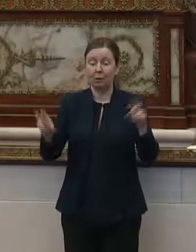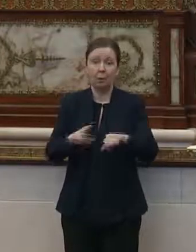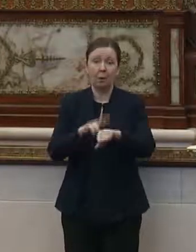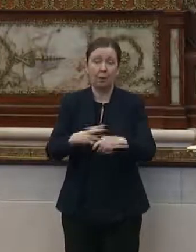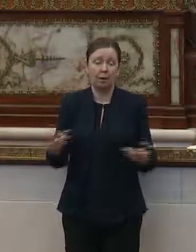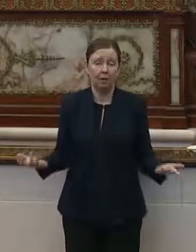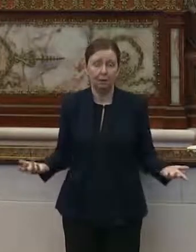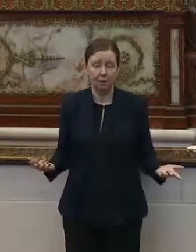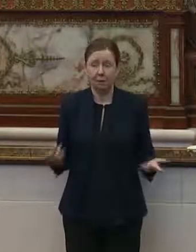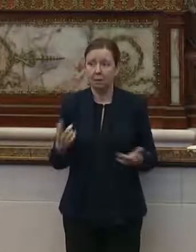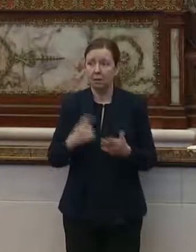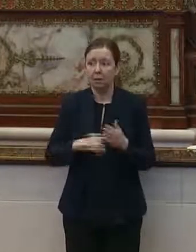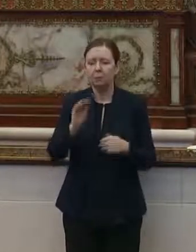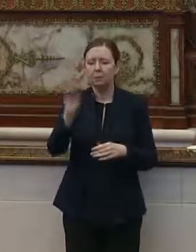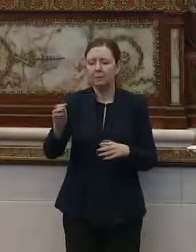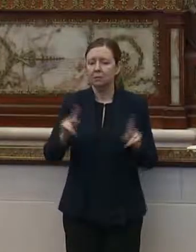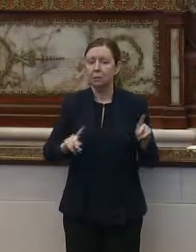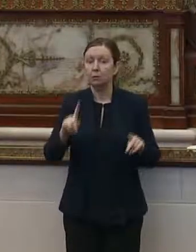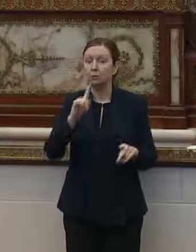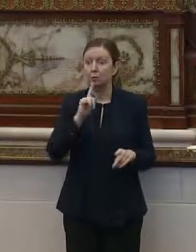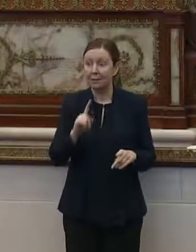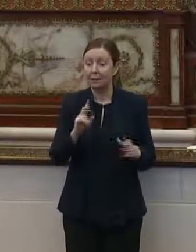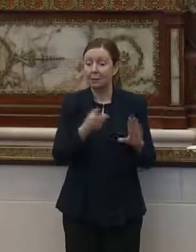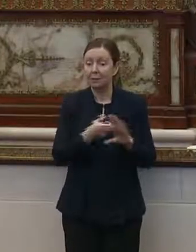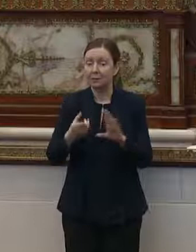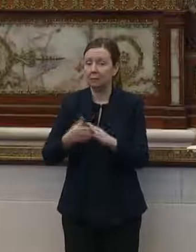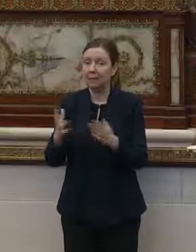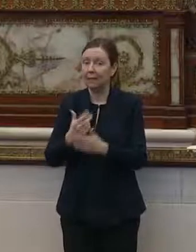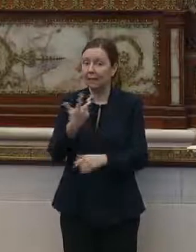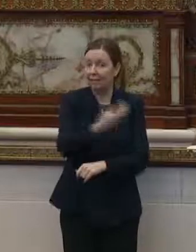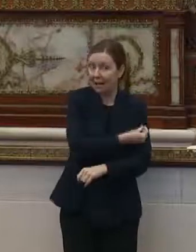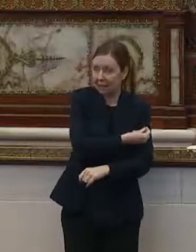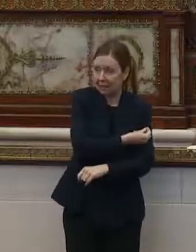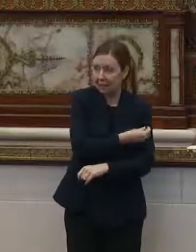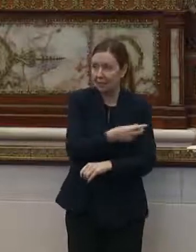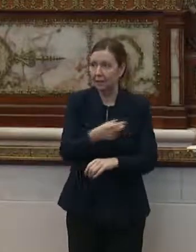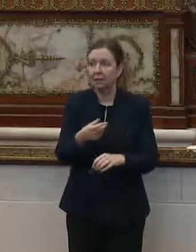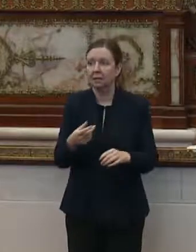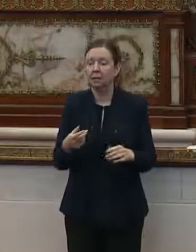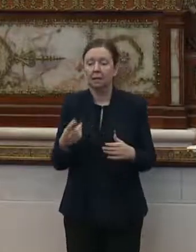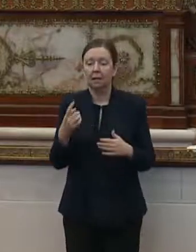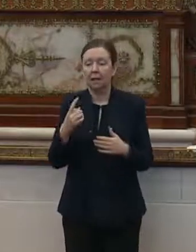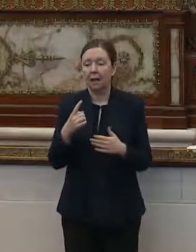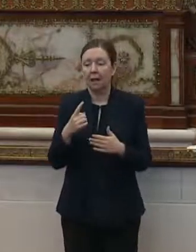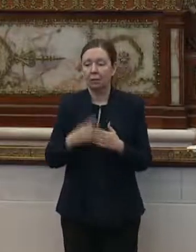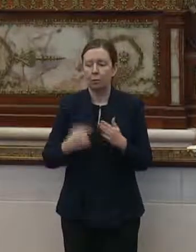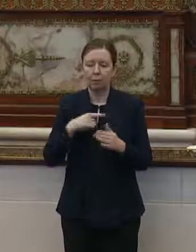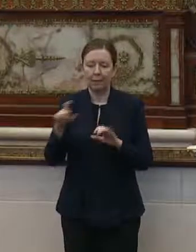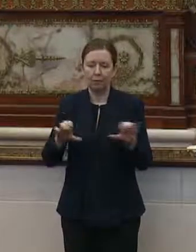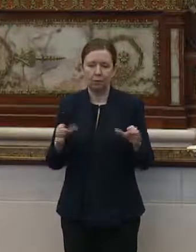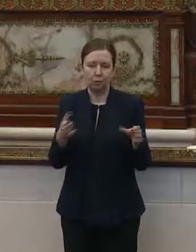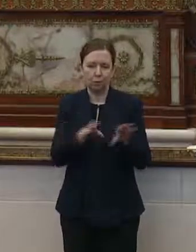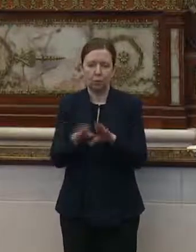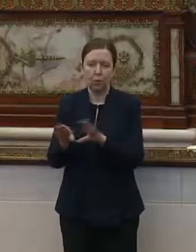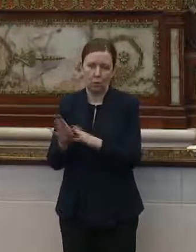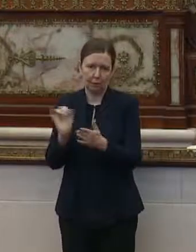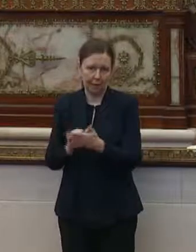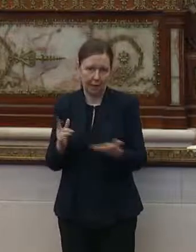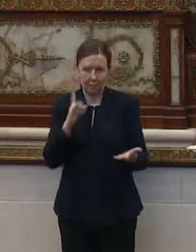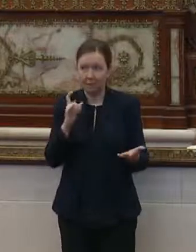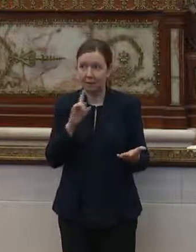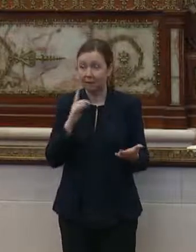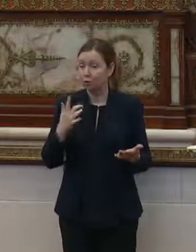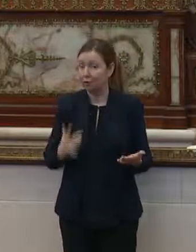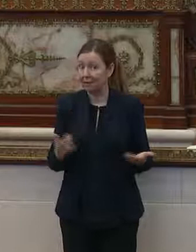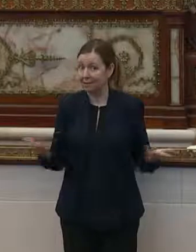are the percentage of people that are really participating and getting vaccinated? And what work do we need to do to close that gap? Because if the